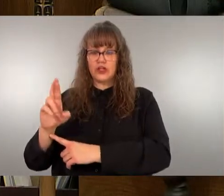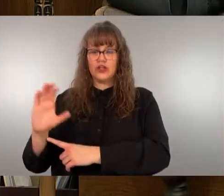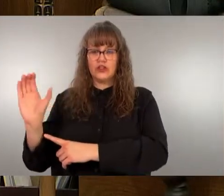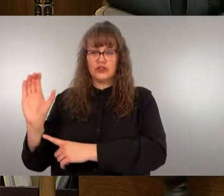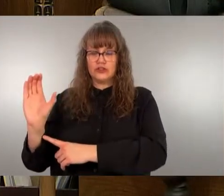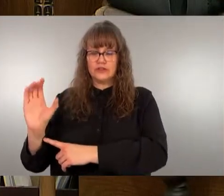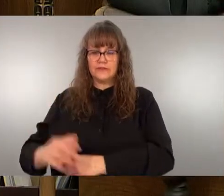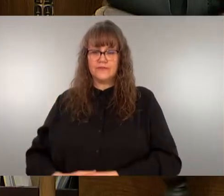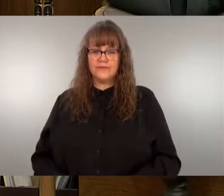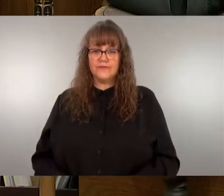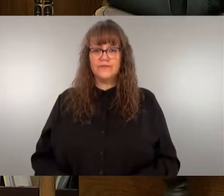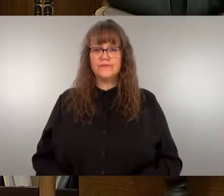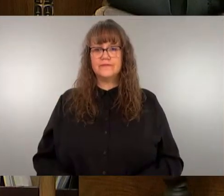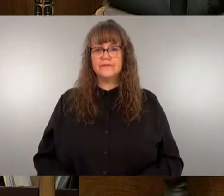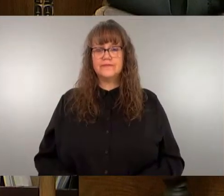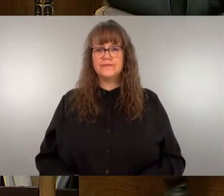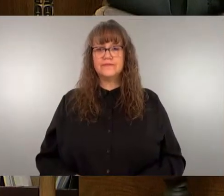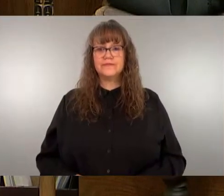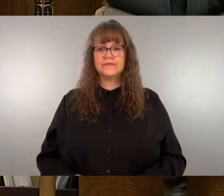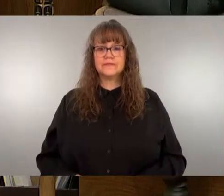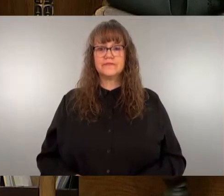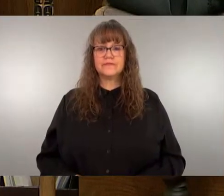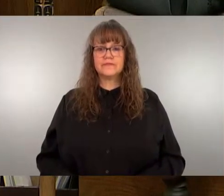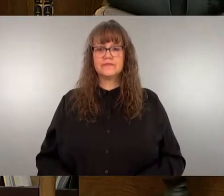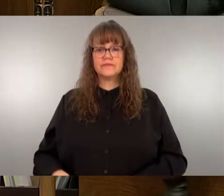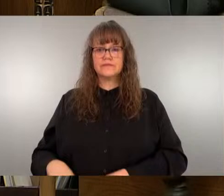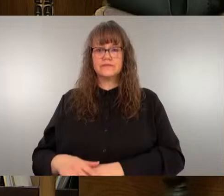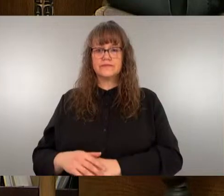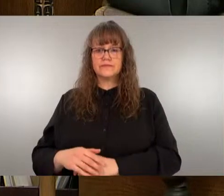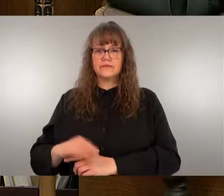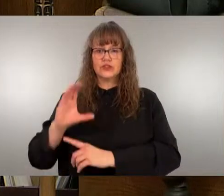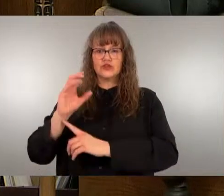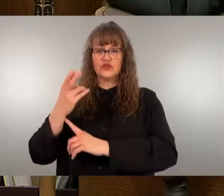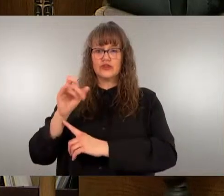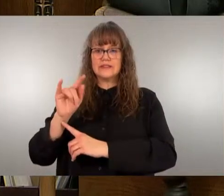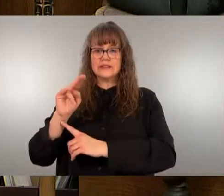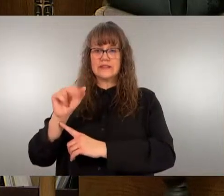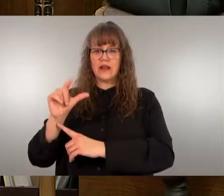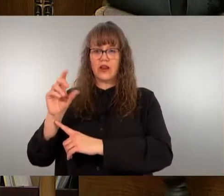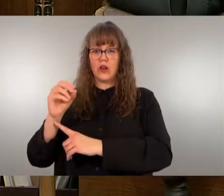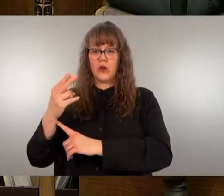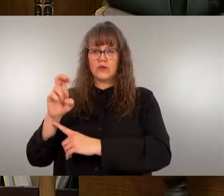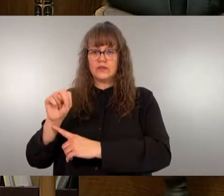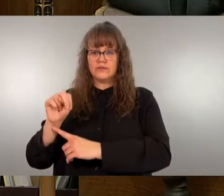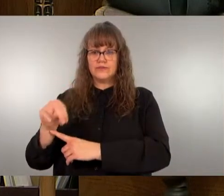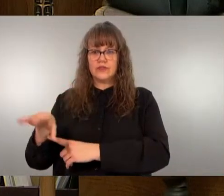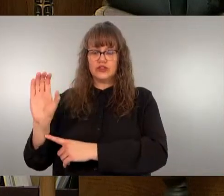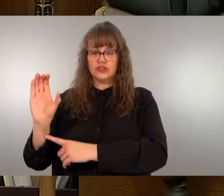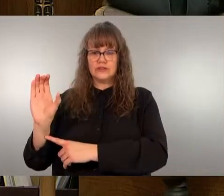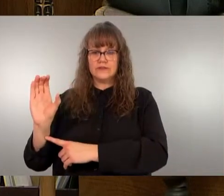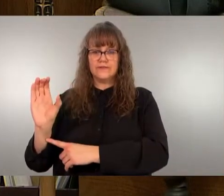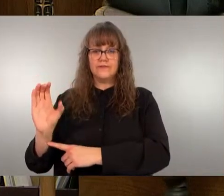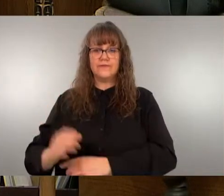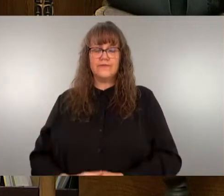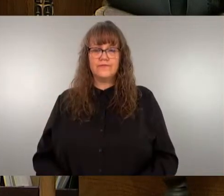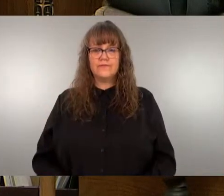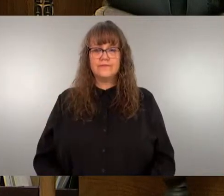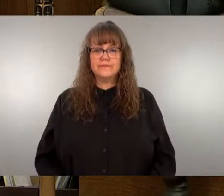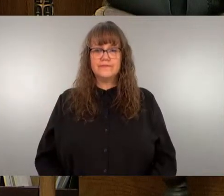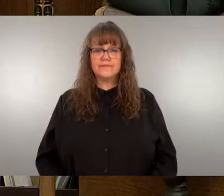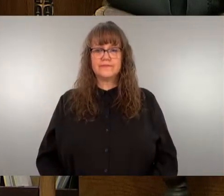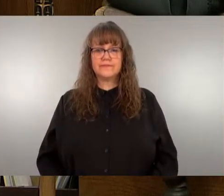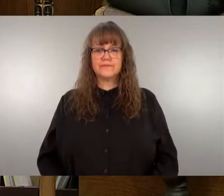Kelowna Centre, Christina Lowen, Conservative Party of BC. Kelowna Lake Country Coldstream,